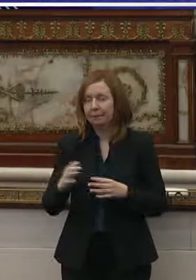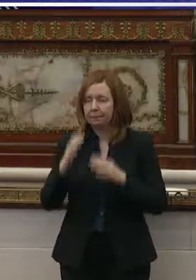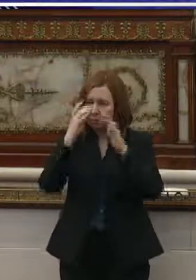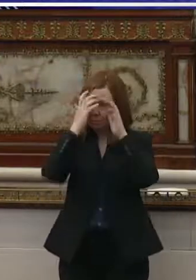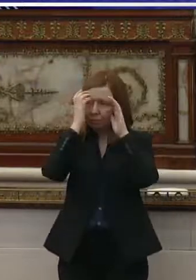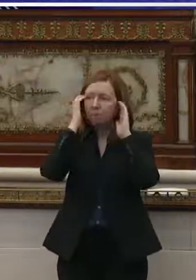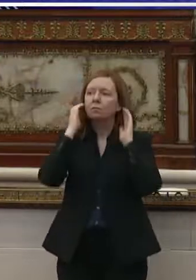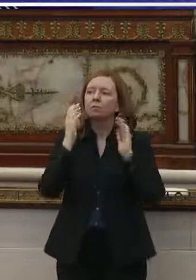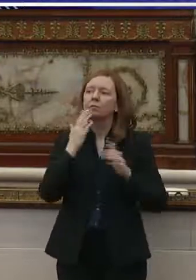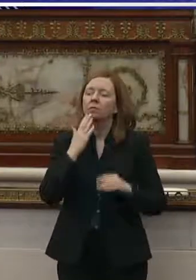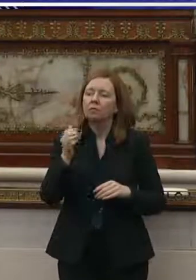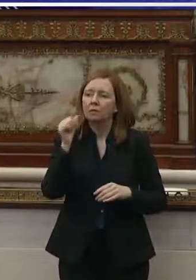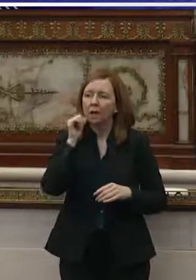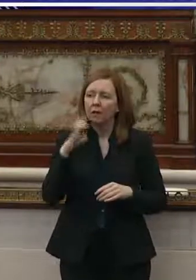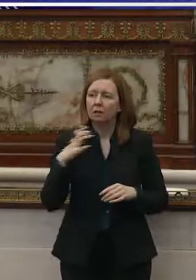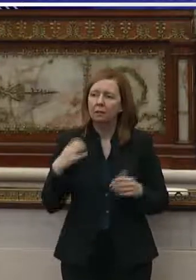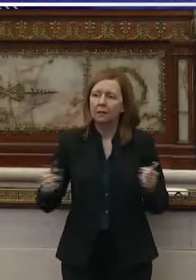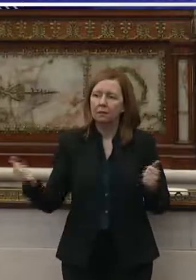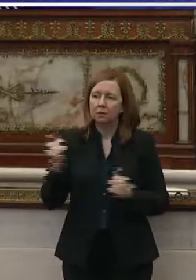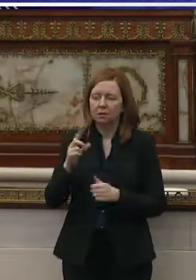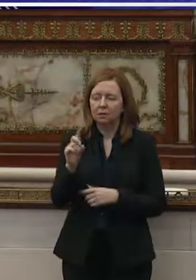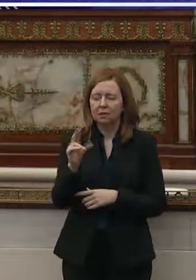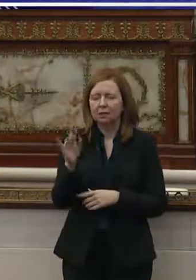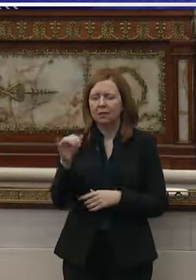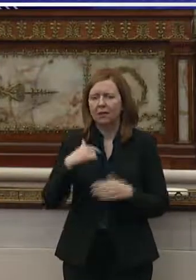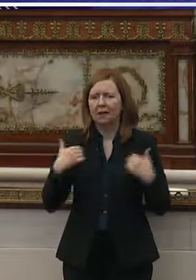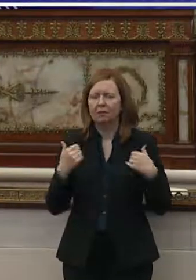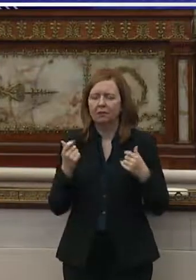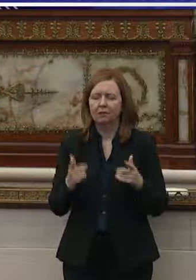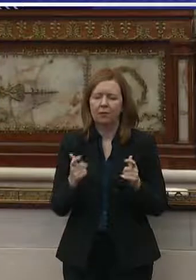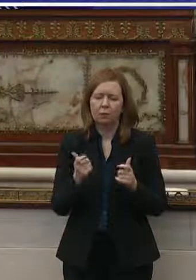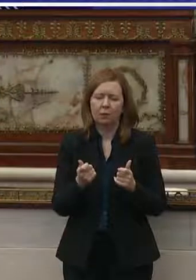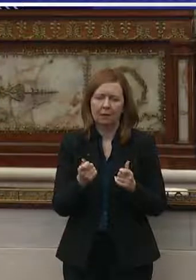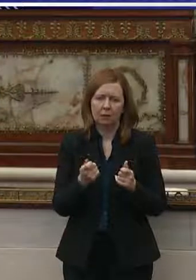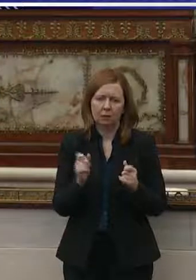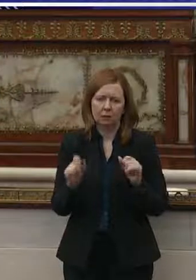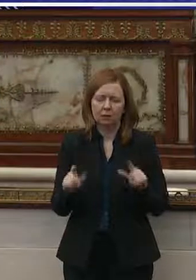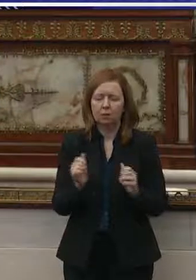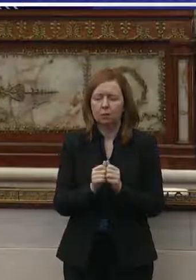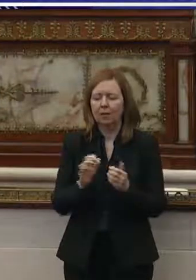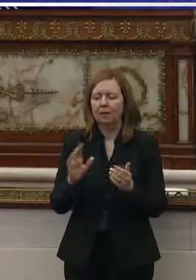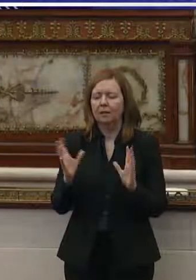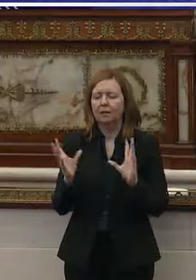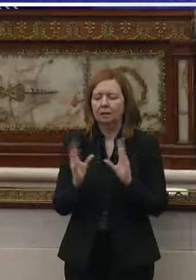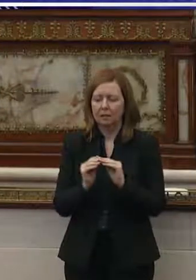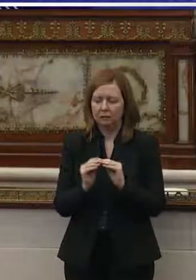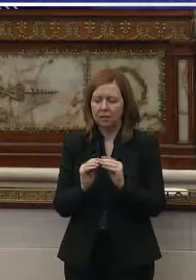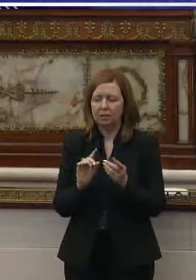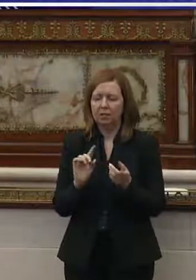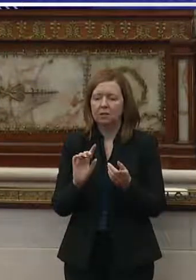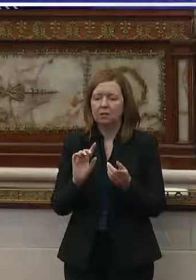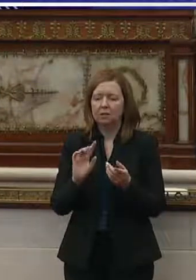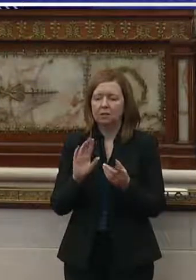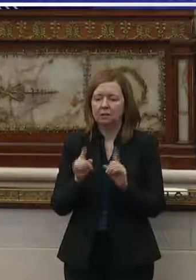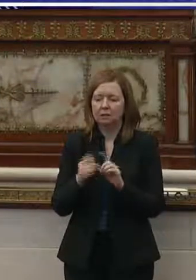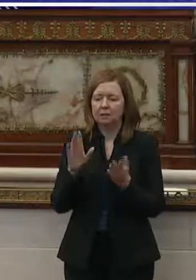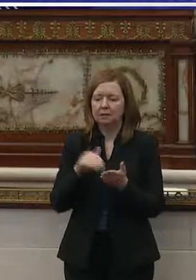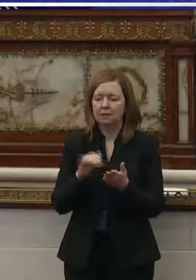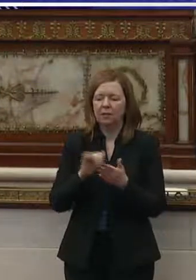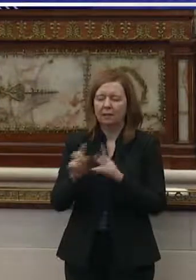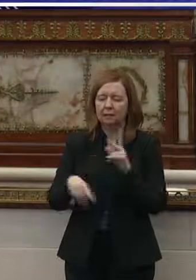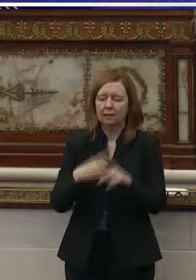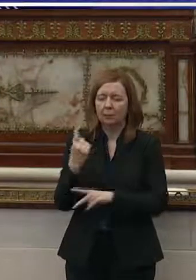Madam Chair. Dr. Farley, I just have a few quick questions. With the convention center location, in my understanding, that's a type